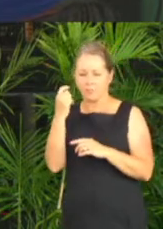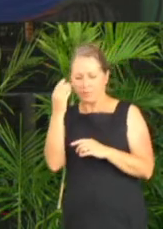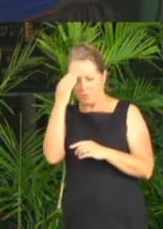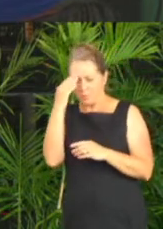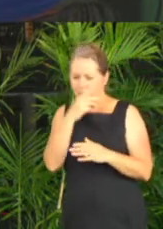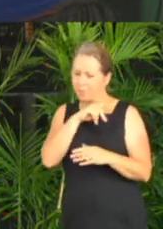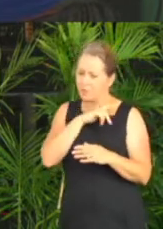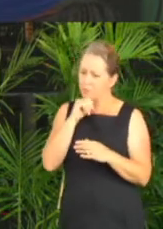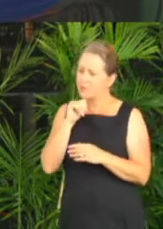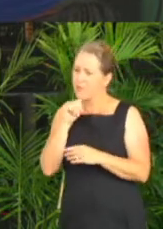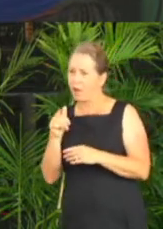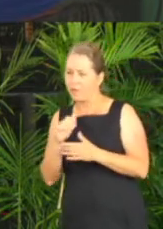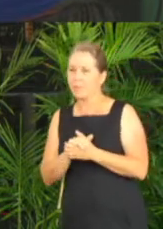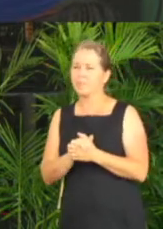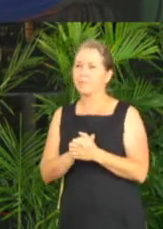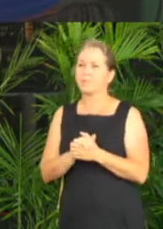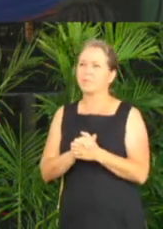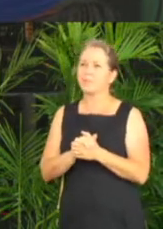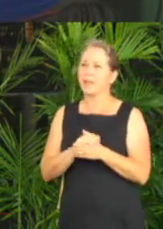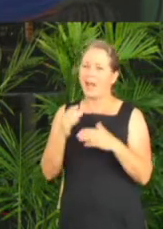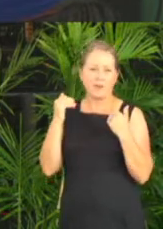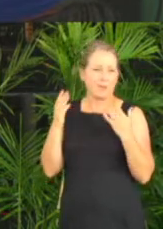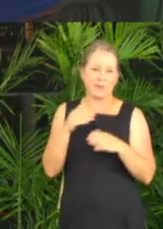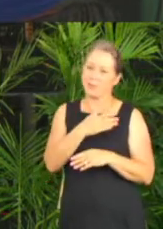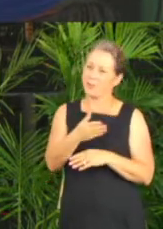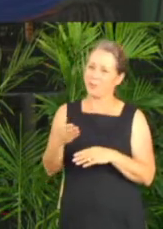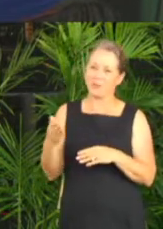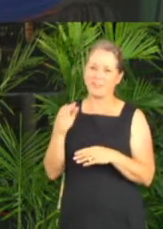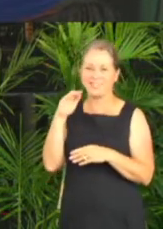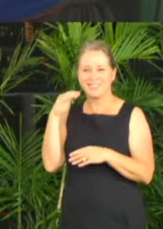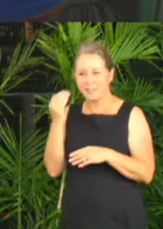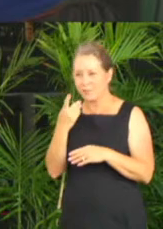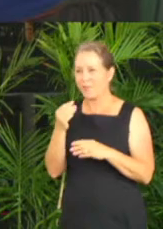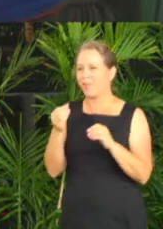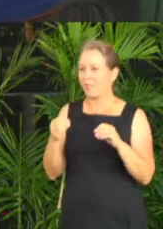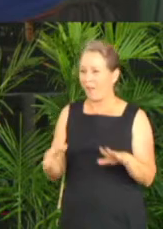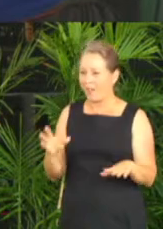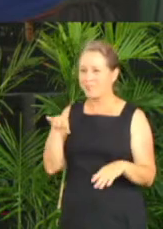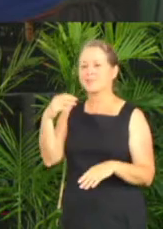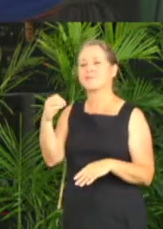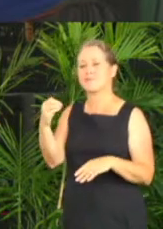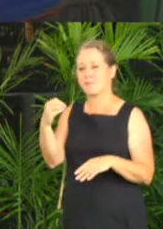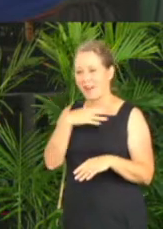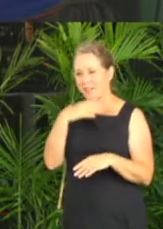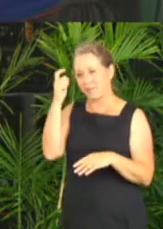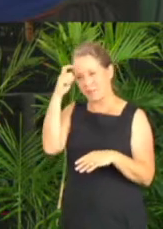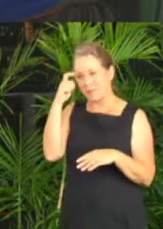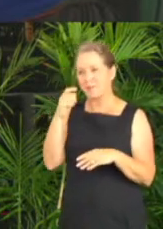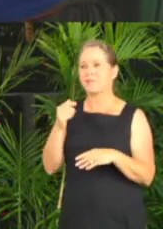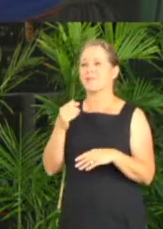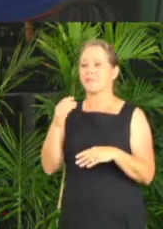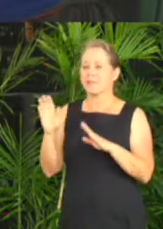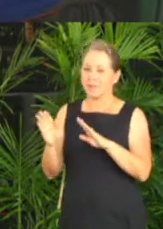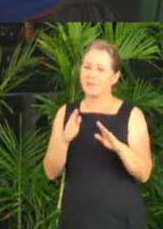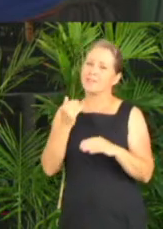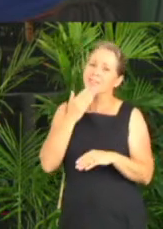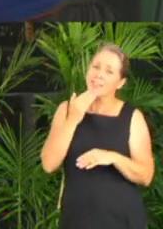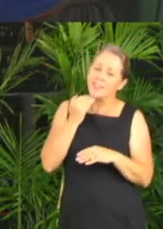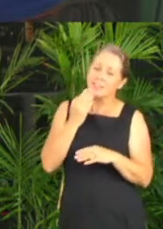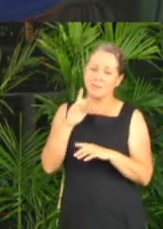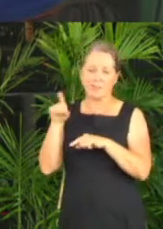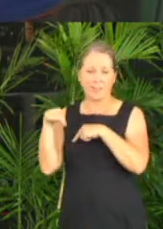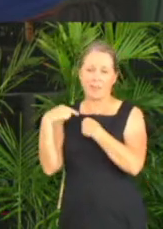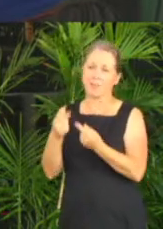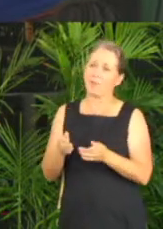is personal and what is not. I don't know about you, but it seems we've lost the grace and wisdom to act kindly somewhere along the